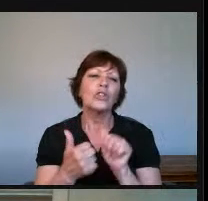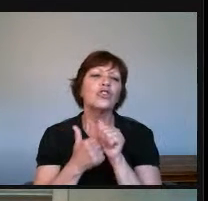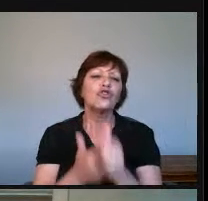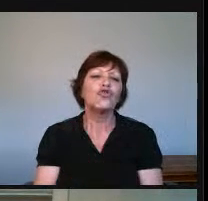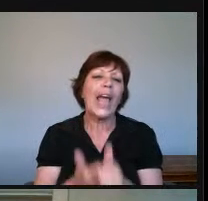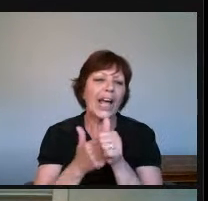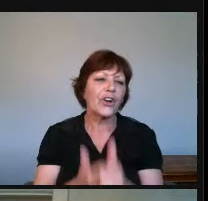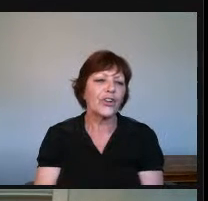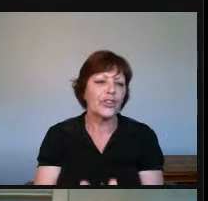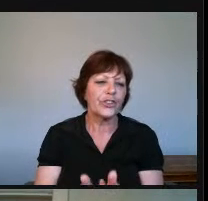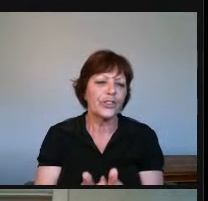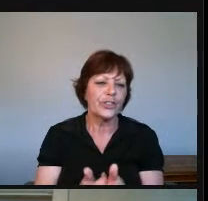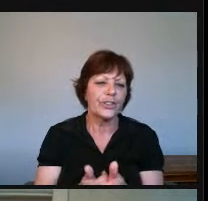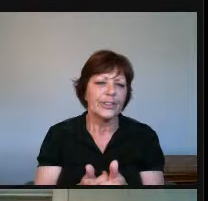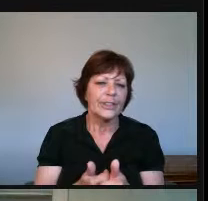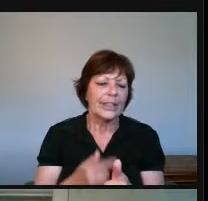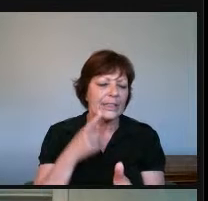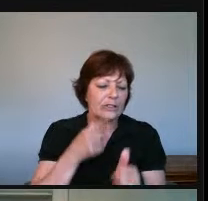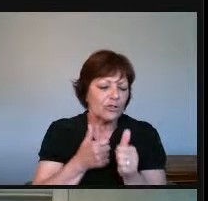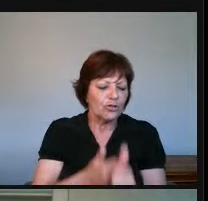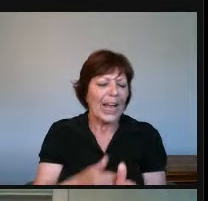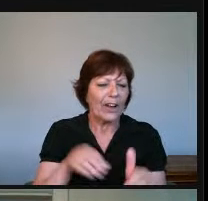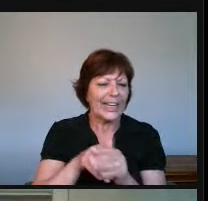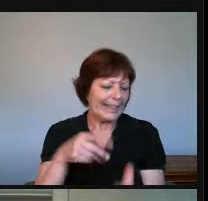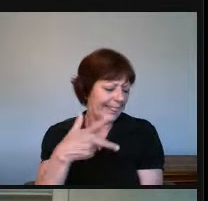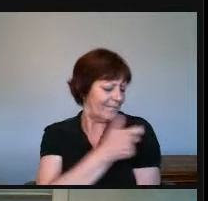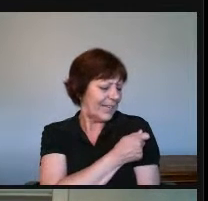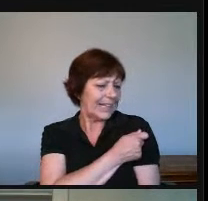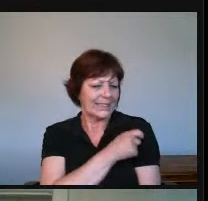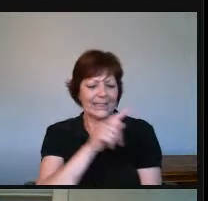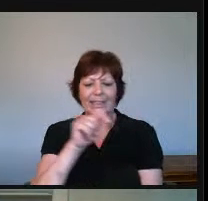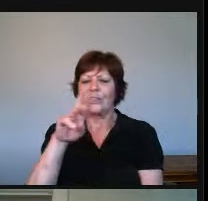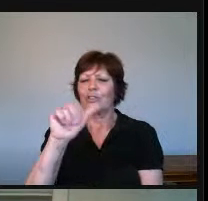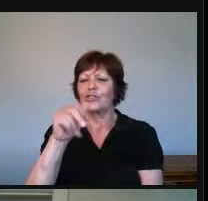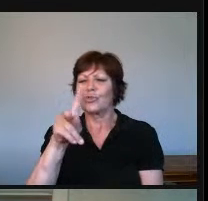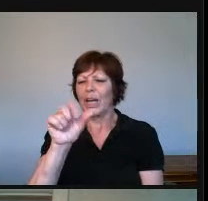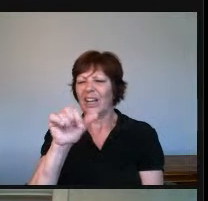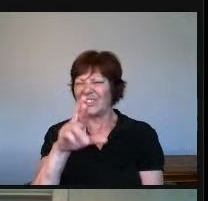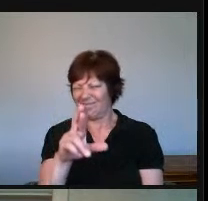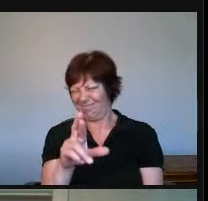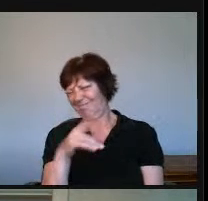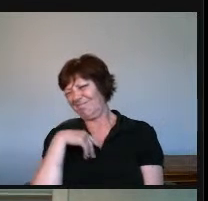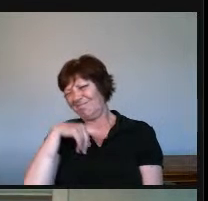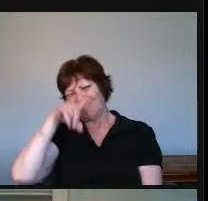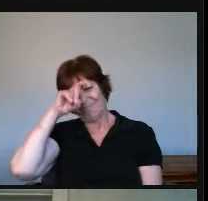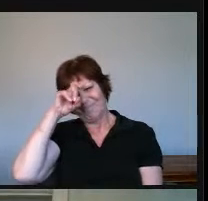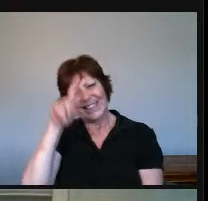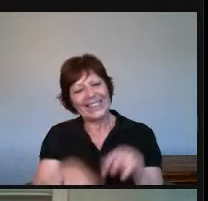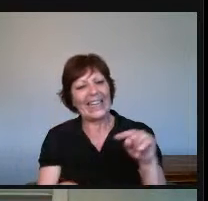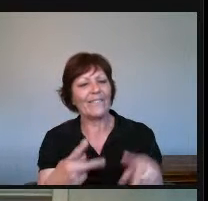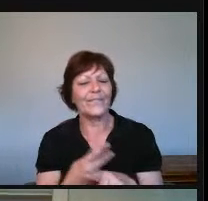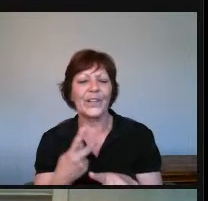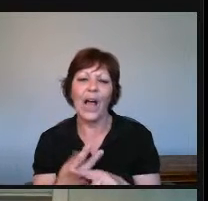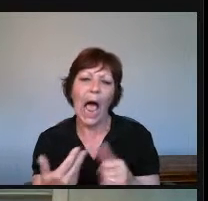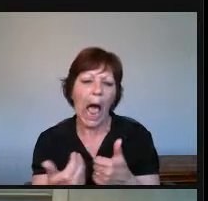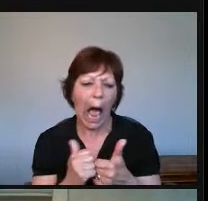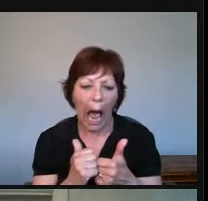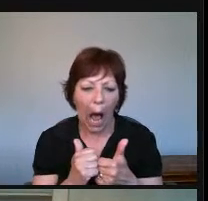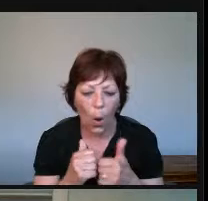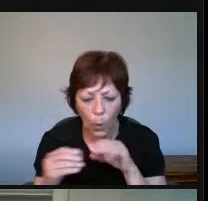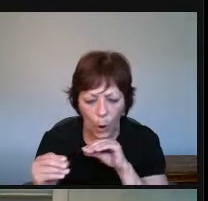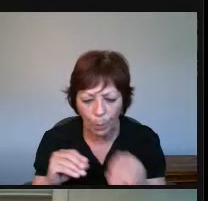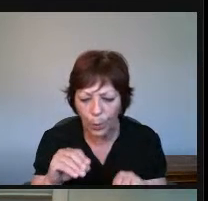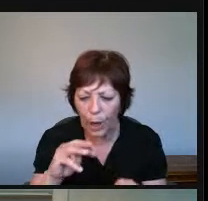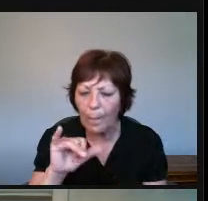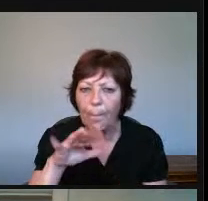that are put into the vaccine. I'm having a hard time figuring that out, because I don't know how you would have a microchip